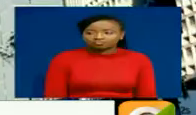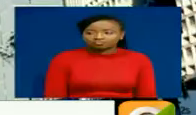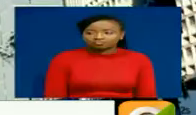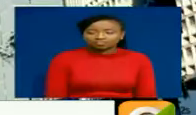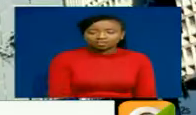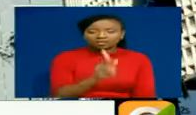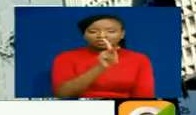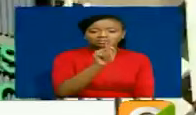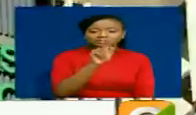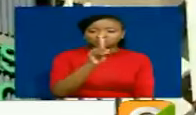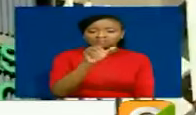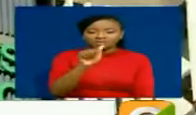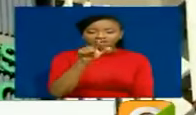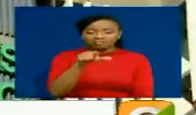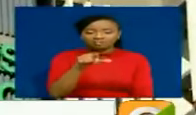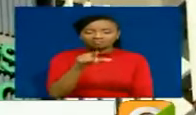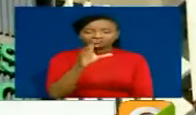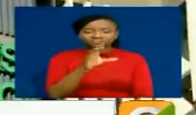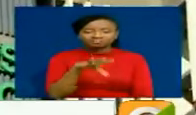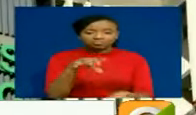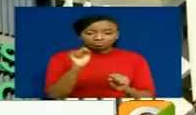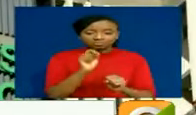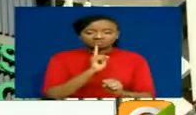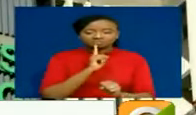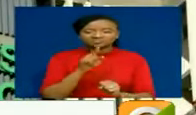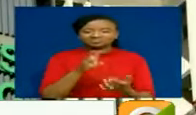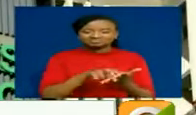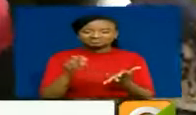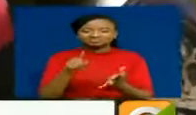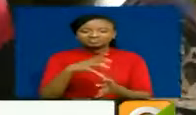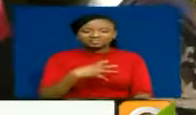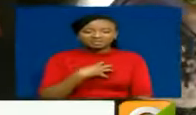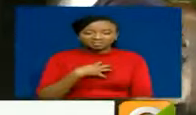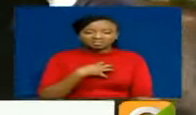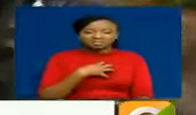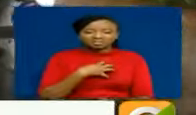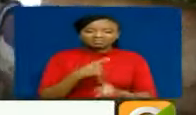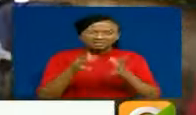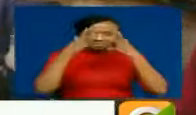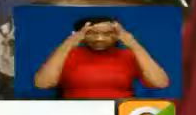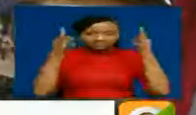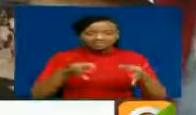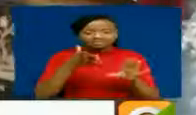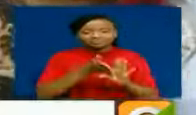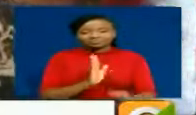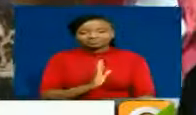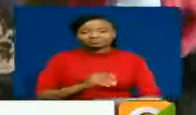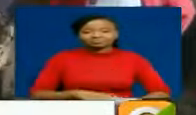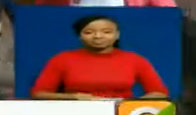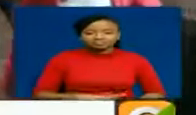In a statement to newsrooms, KTDA says Tiampati, who has been on compulsory leave, chose to exit the